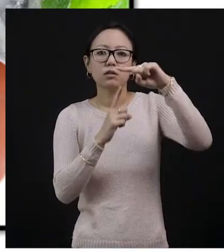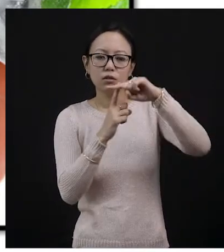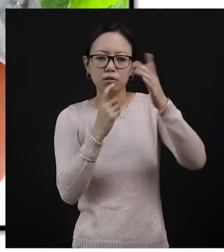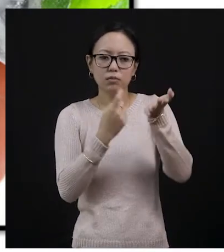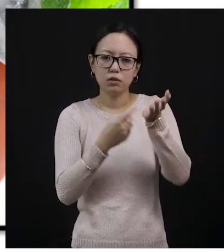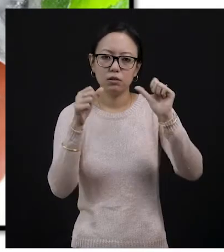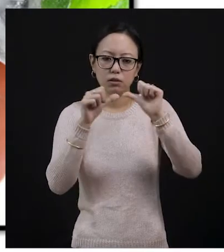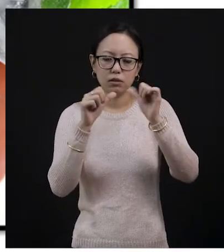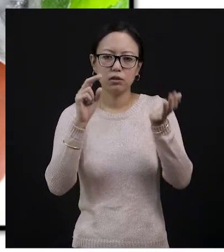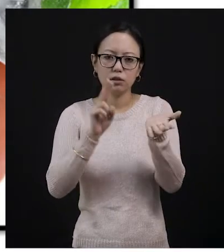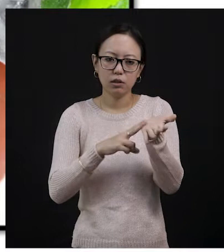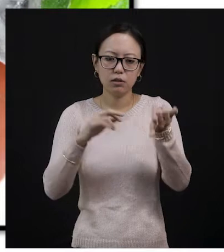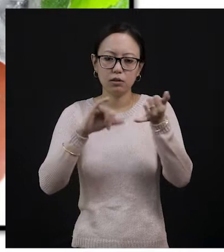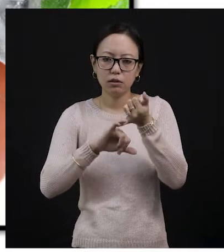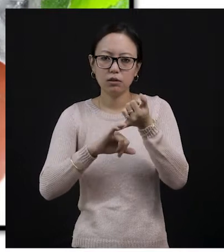Transpiration. What?